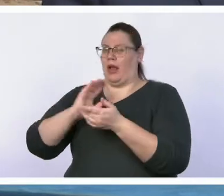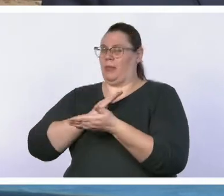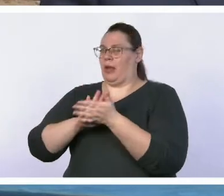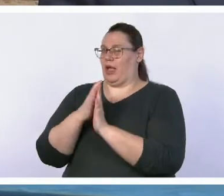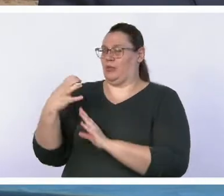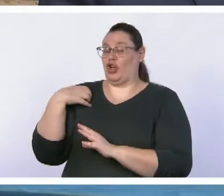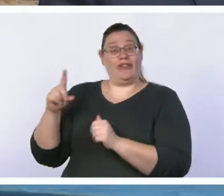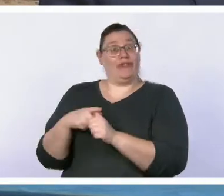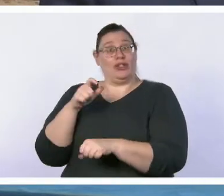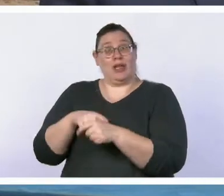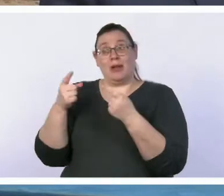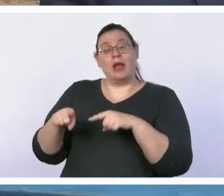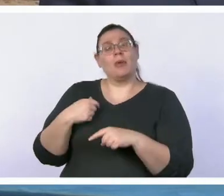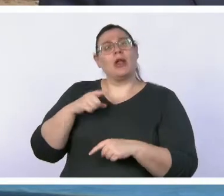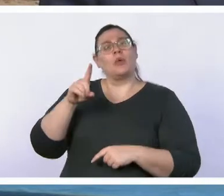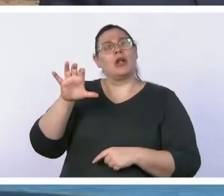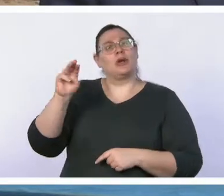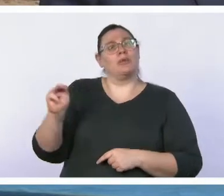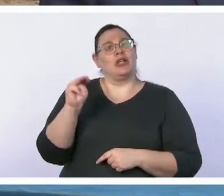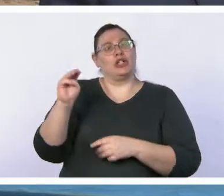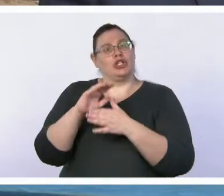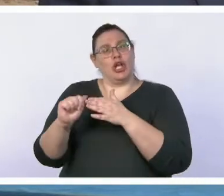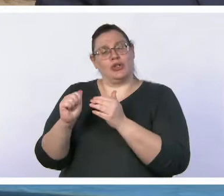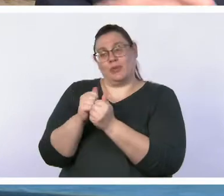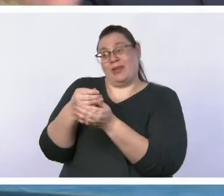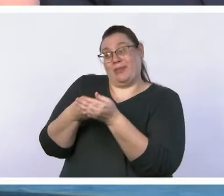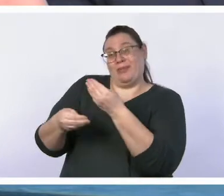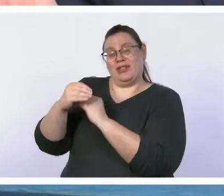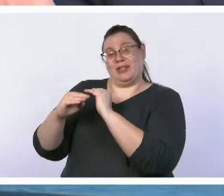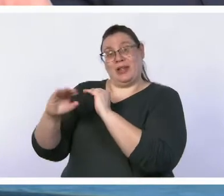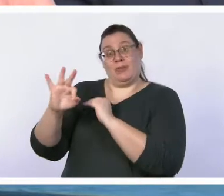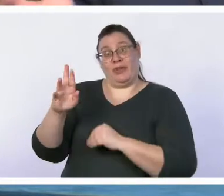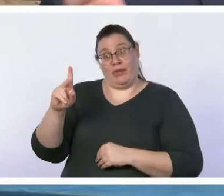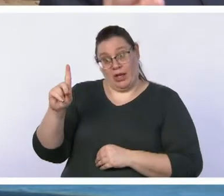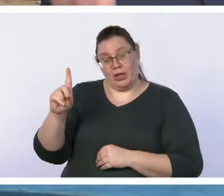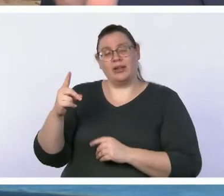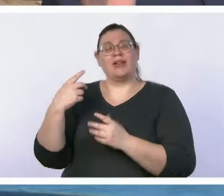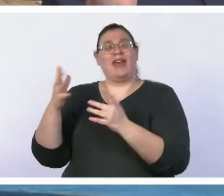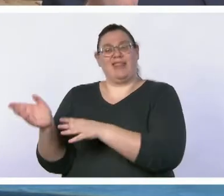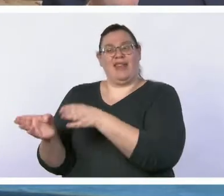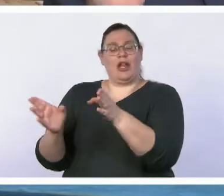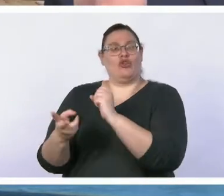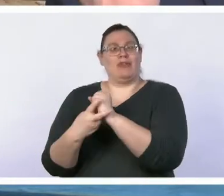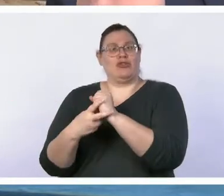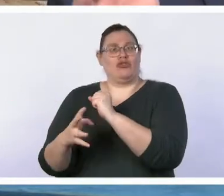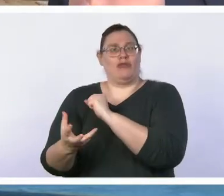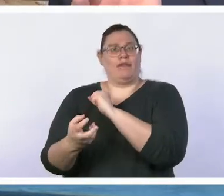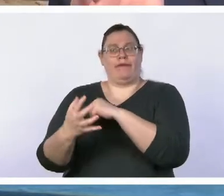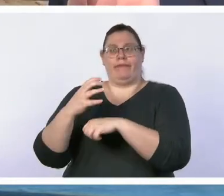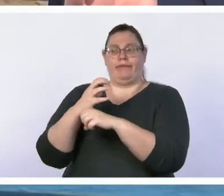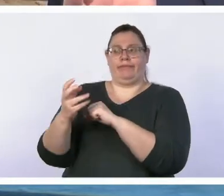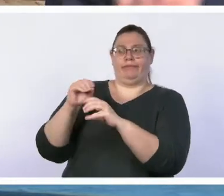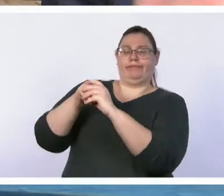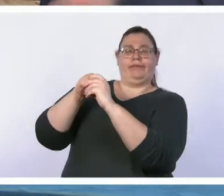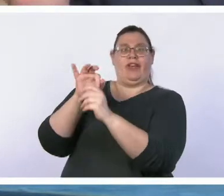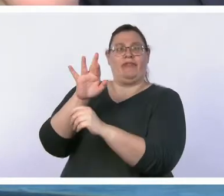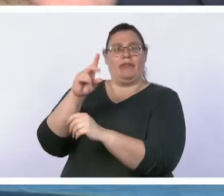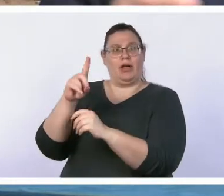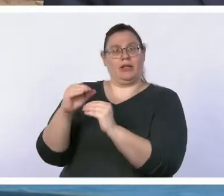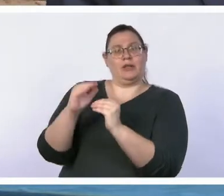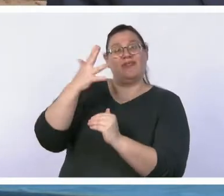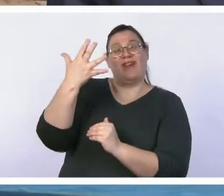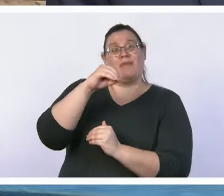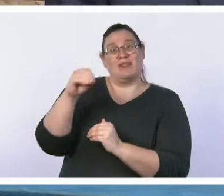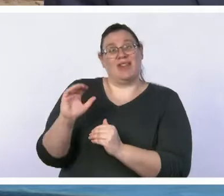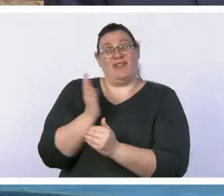one. $100 million in the budget stabilization fund, and then a reserve fund that exceeded 5% of the budget for the first time